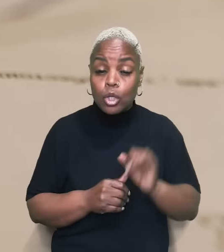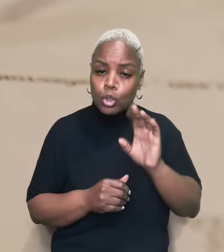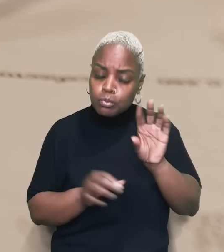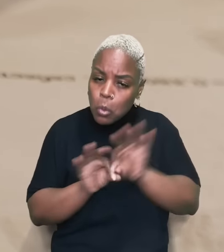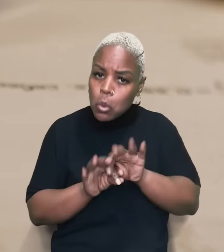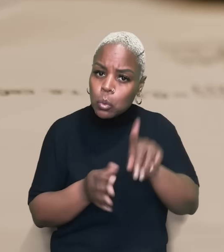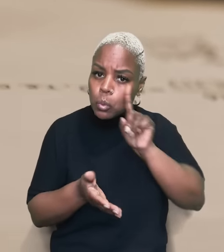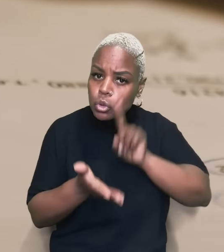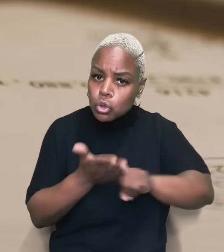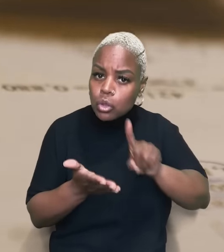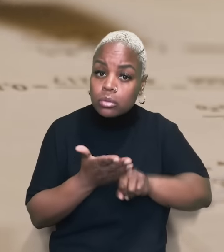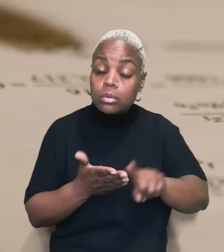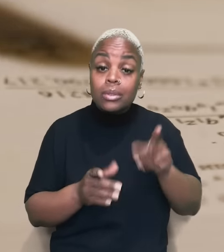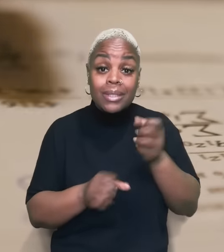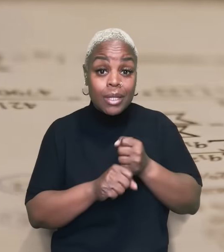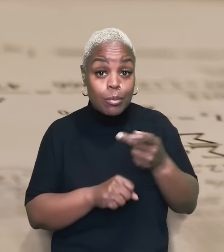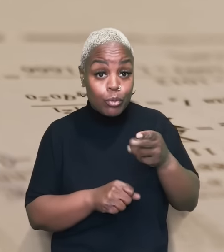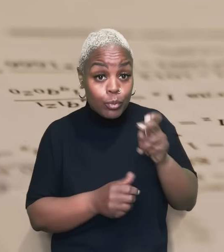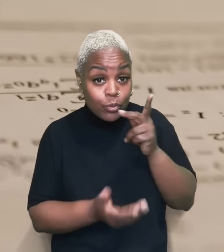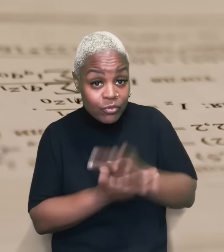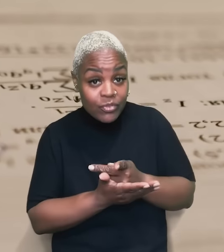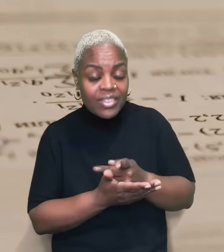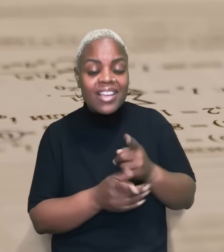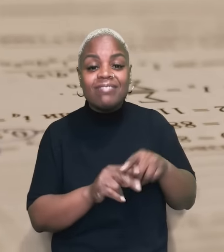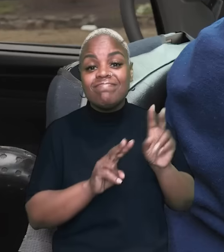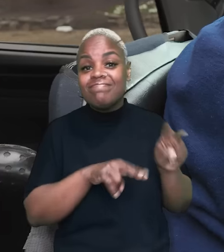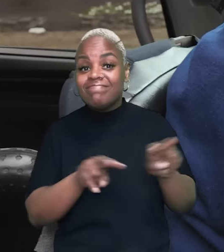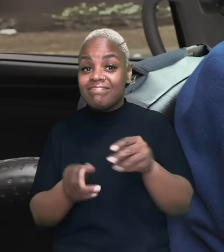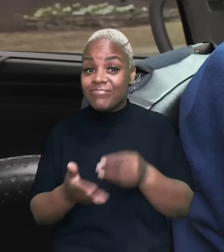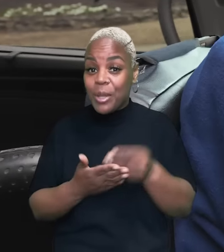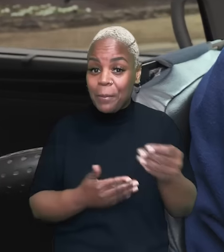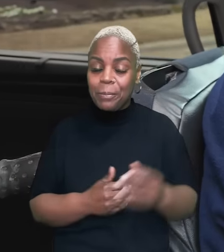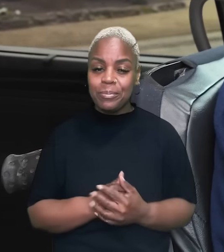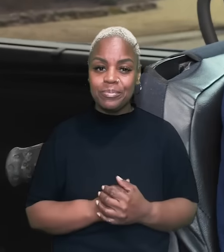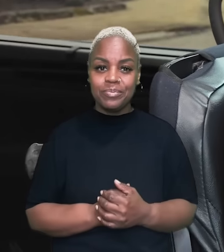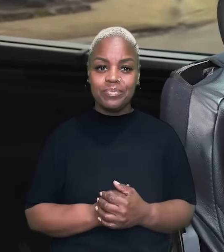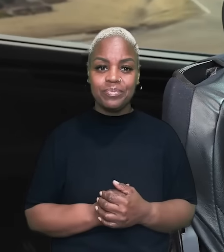research, get pre-approved, then start shopping.